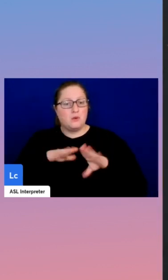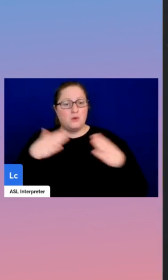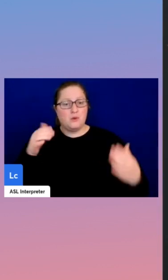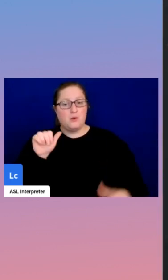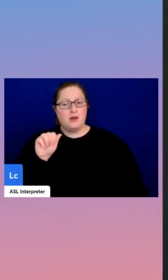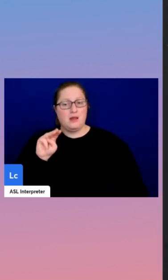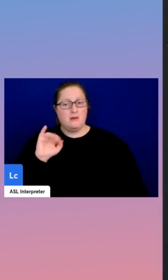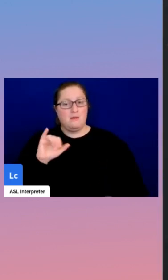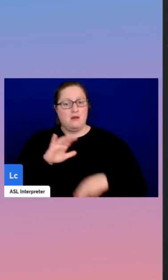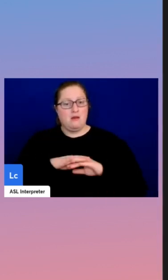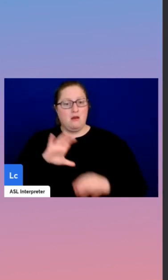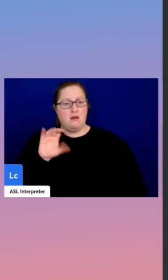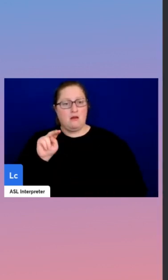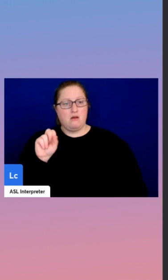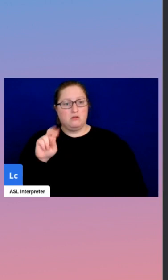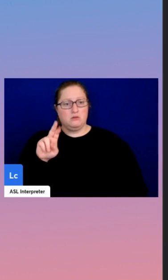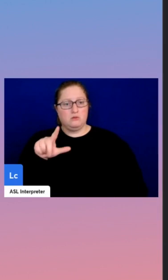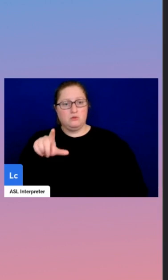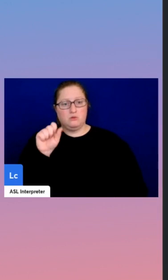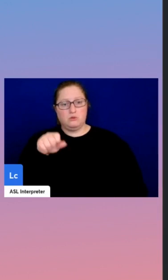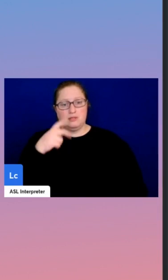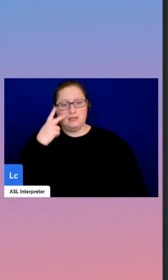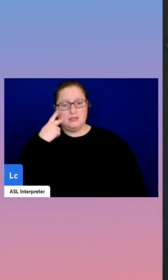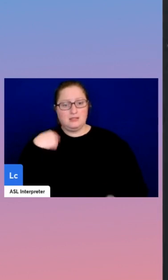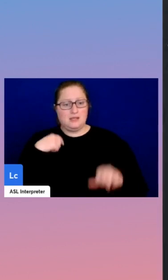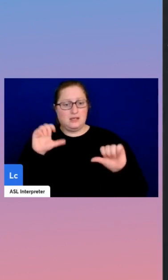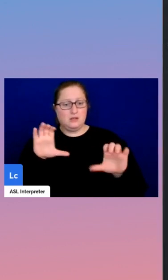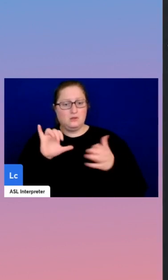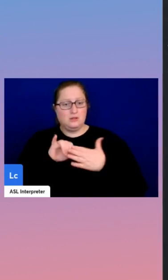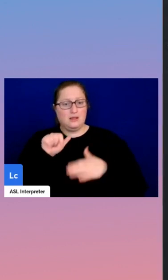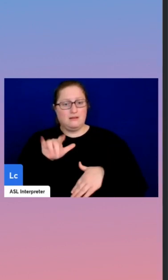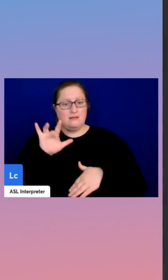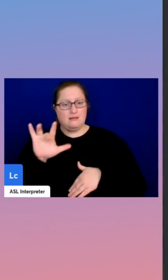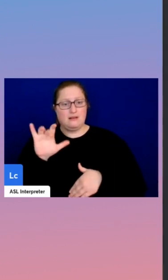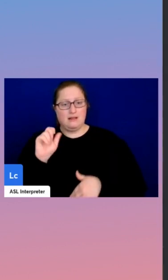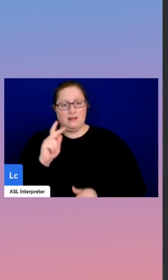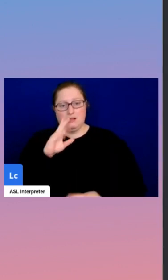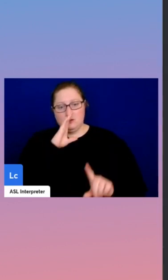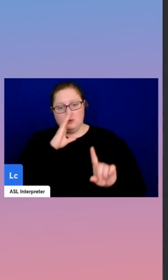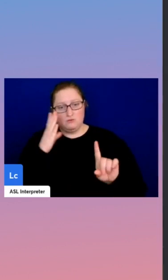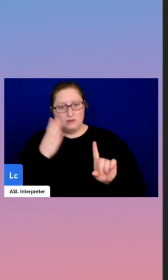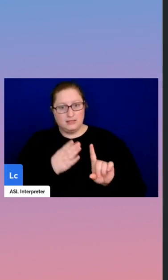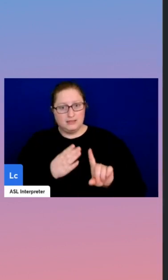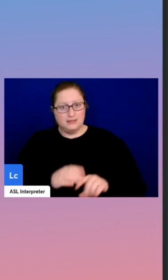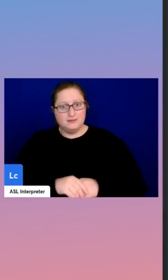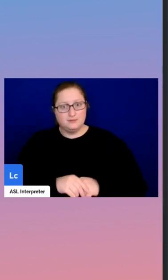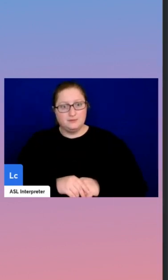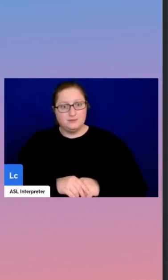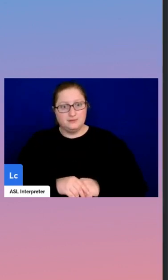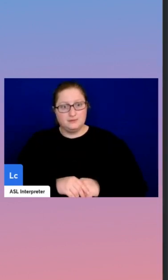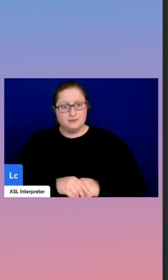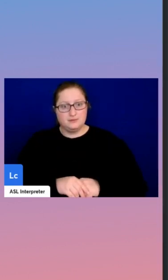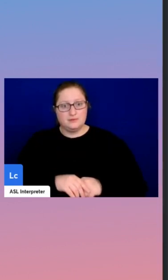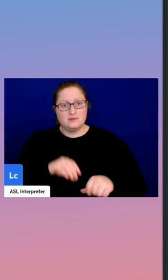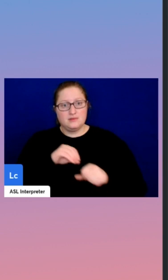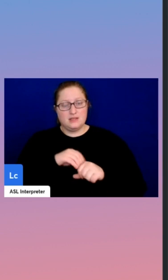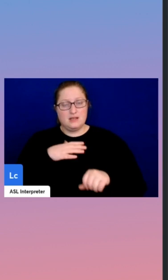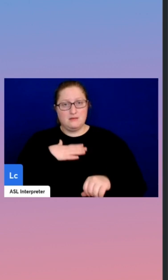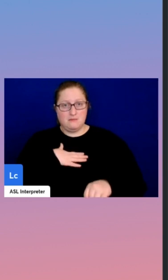on the console for you to be able to see. So I can do that by clicking the links directly in my notifications